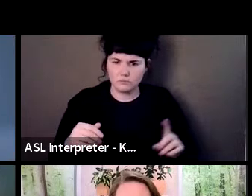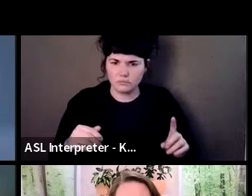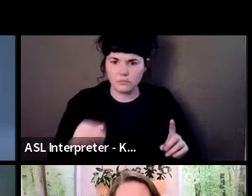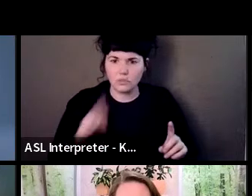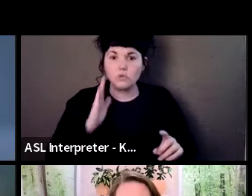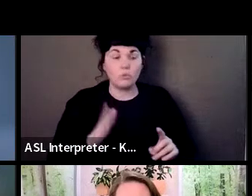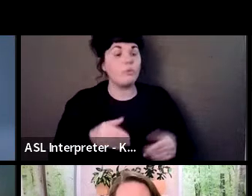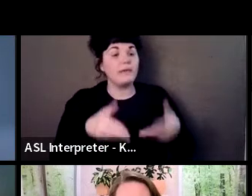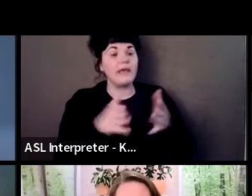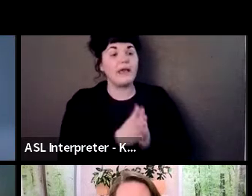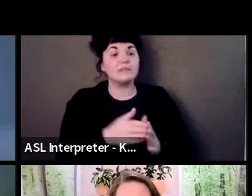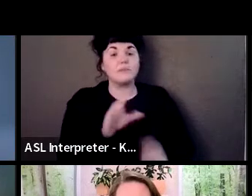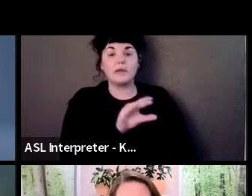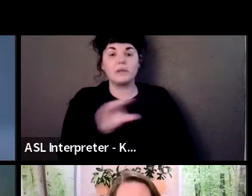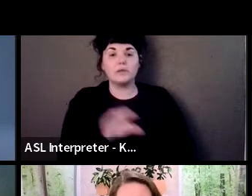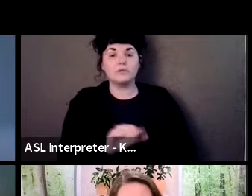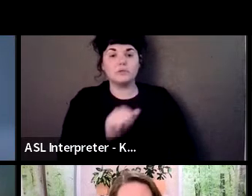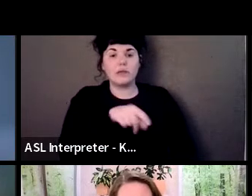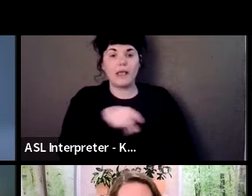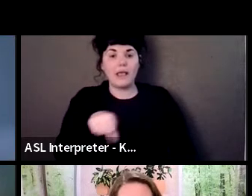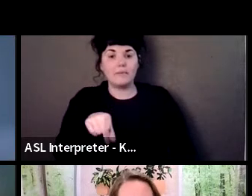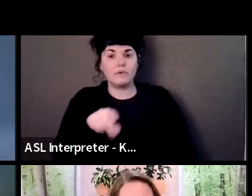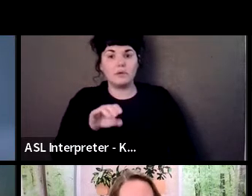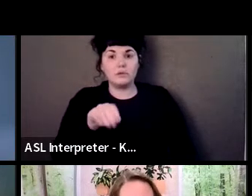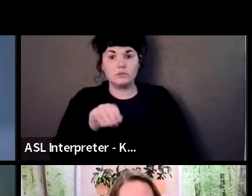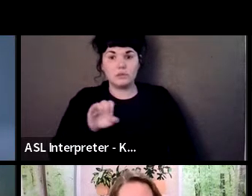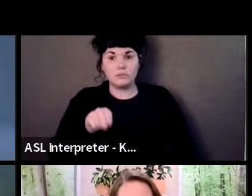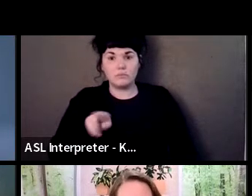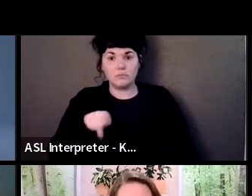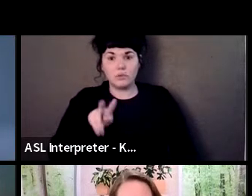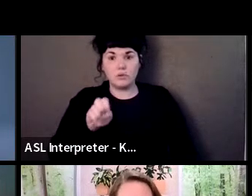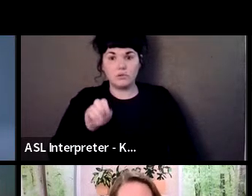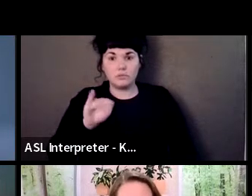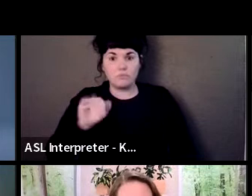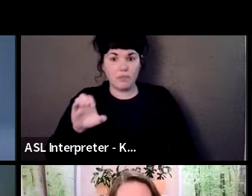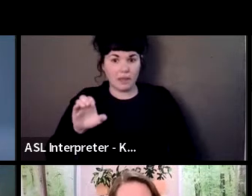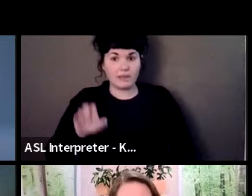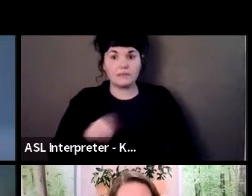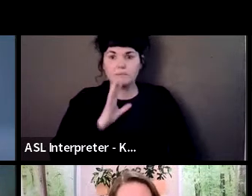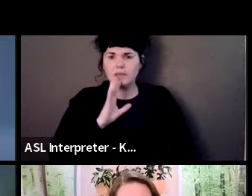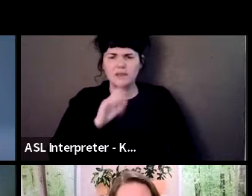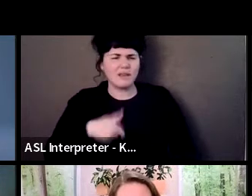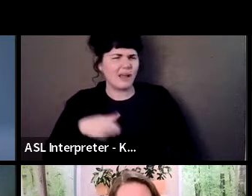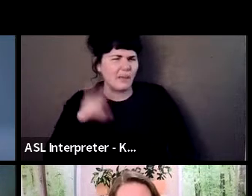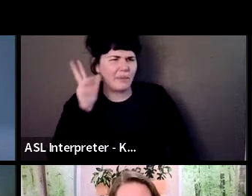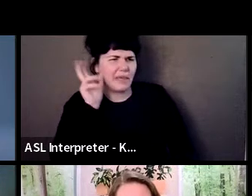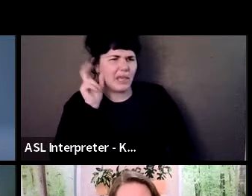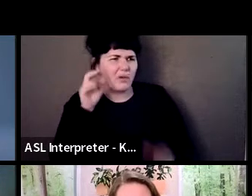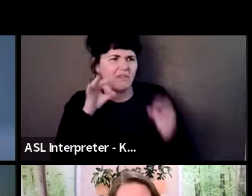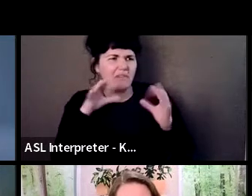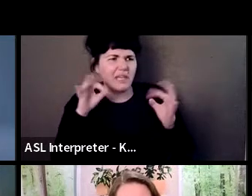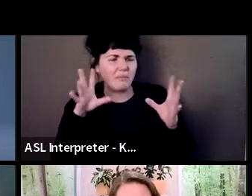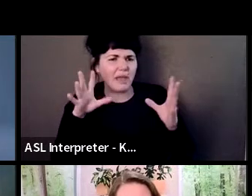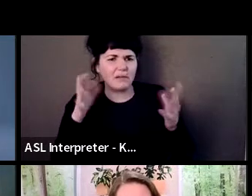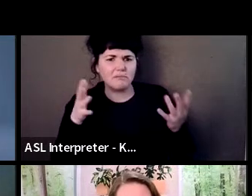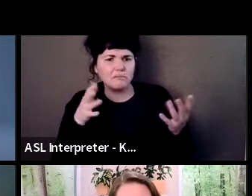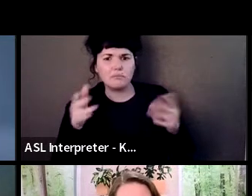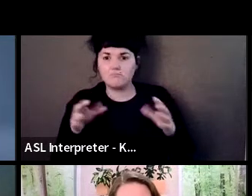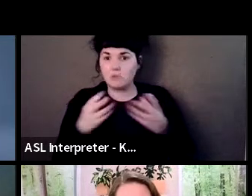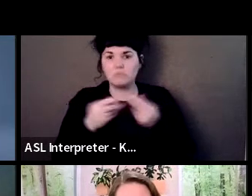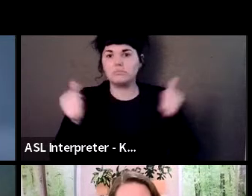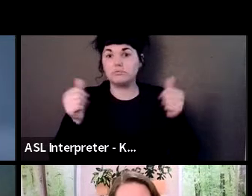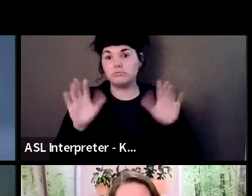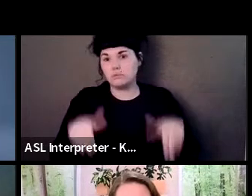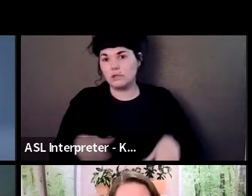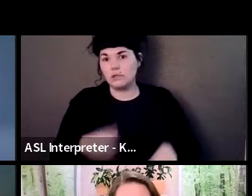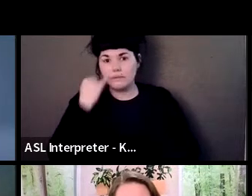to unmute your microphone and speak. I'm getting feedback. Is anybody else? Okay, looks like it's resolved. If you're on the phone, a voice